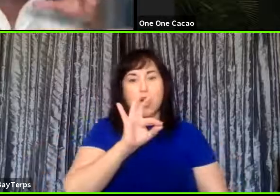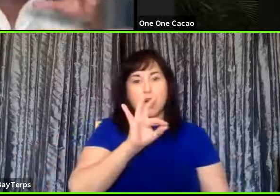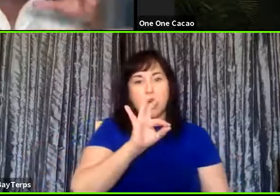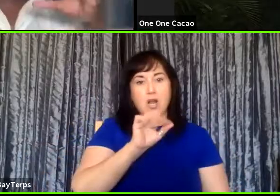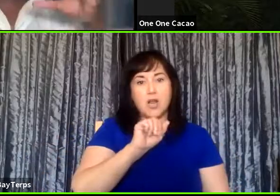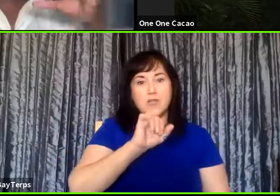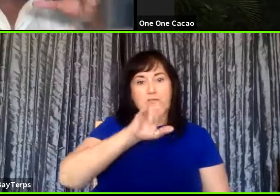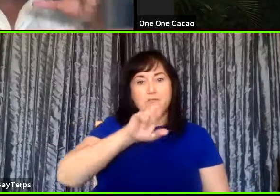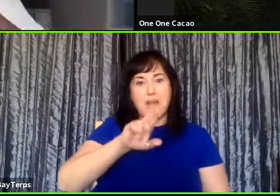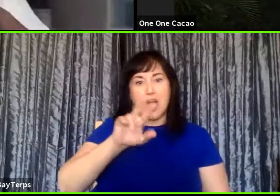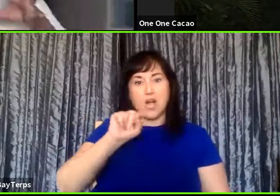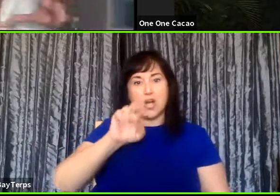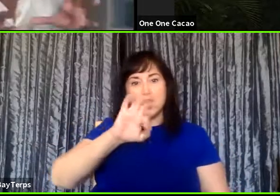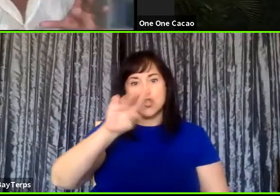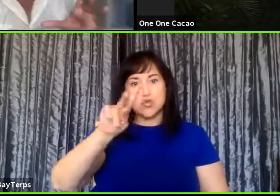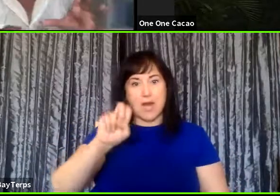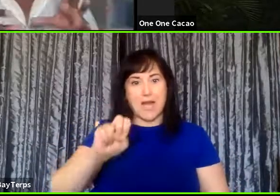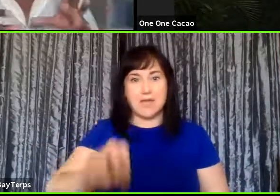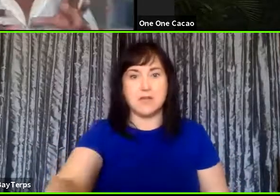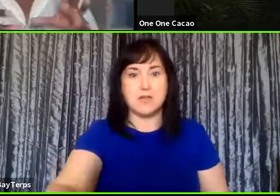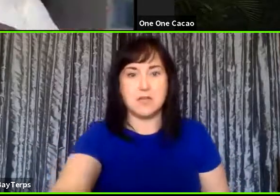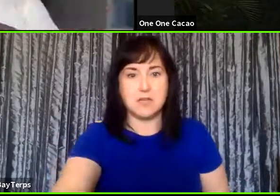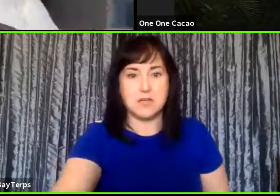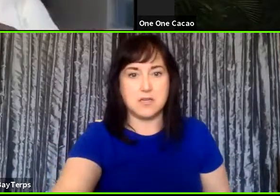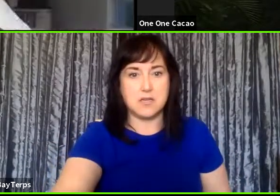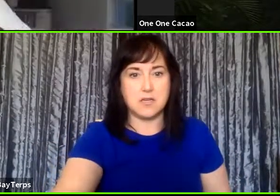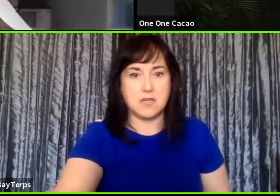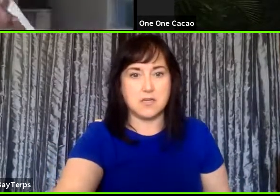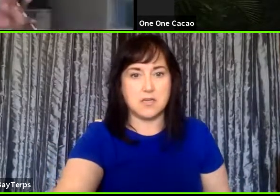what, 10% of the